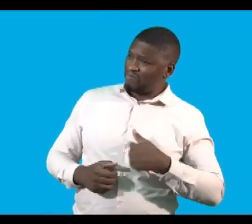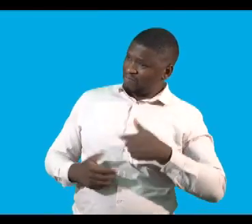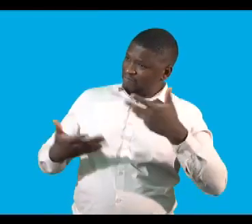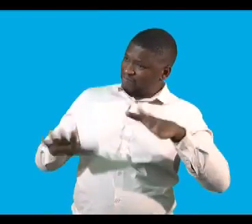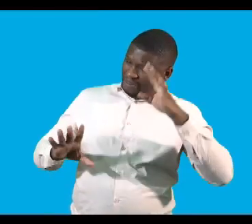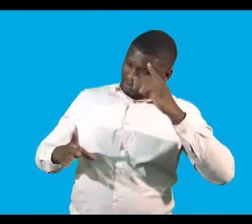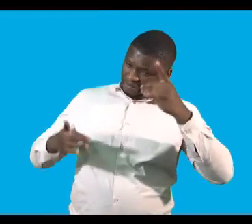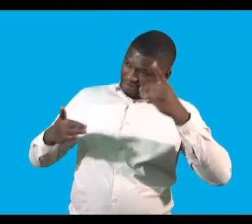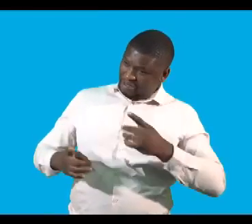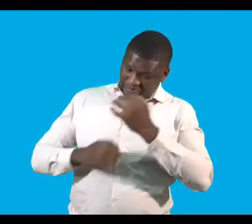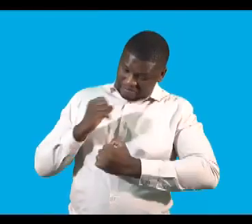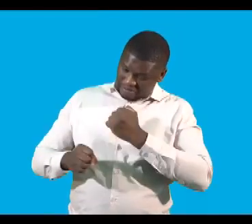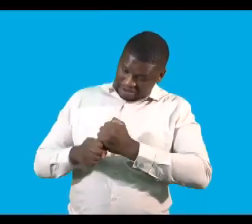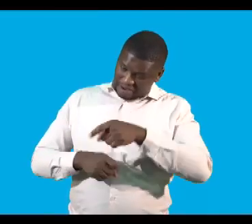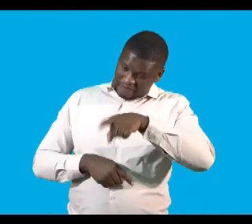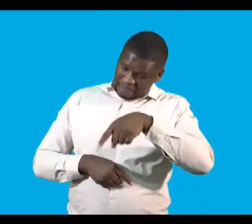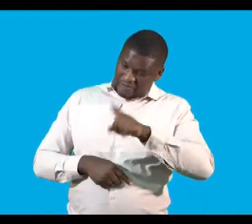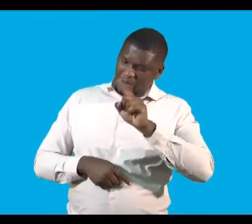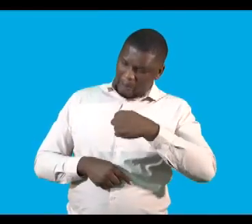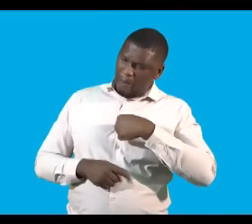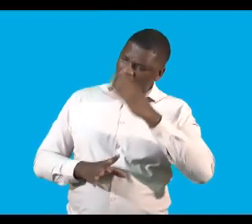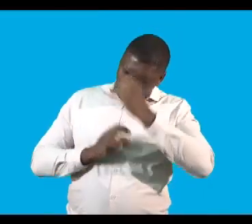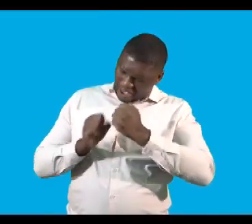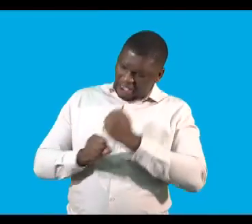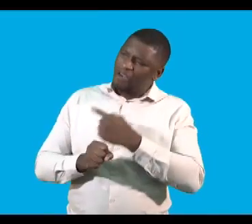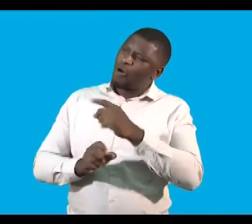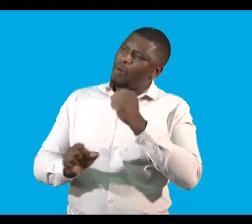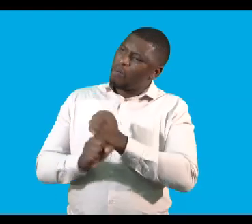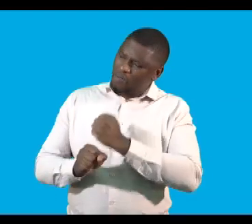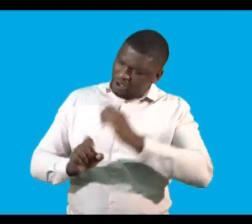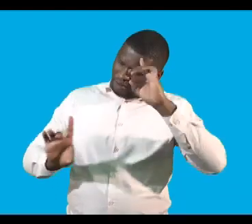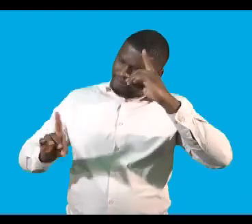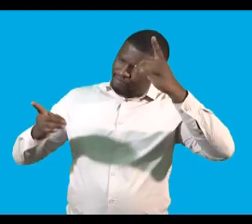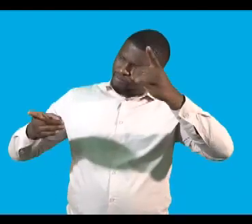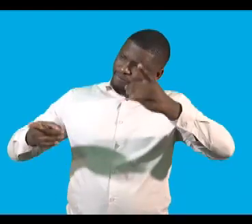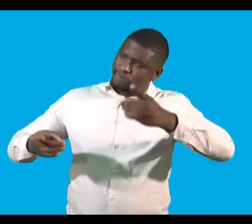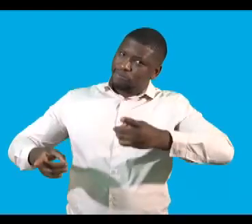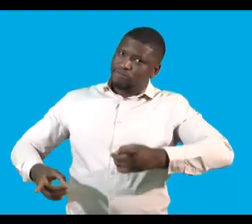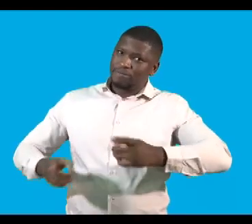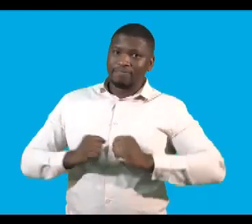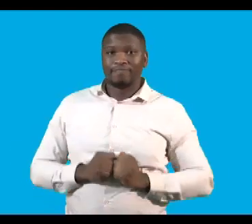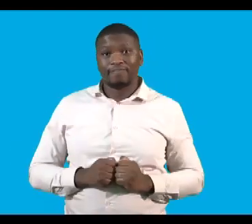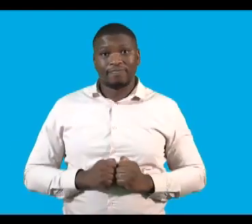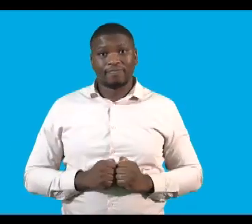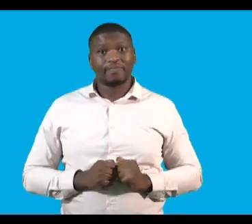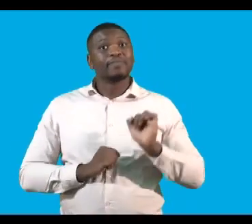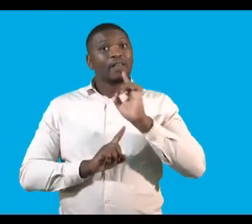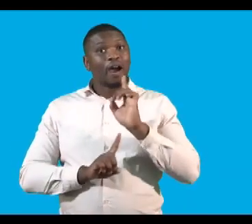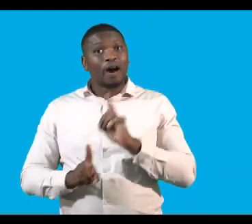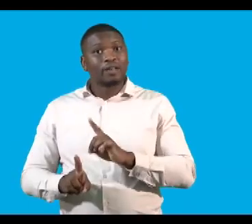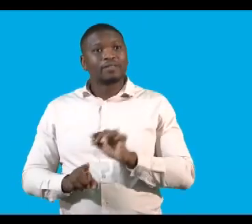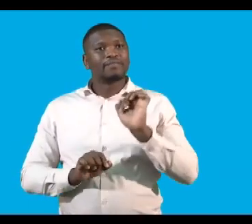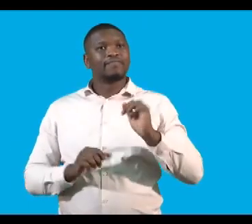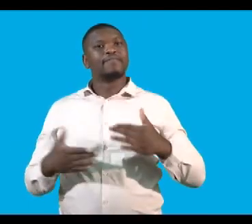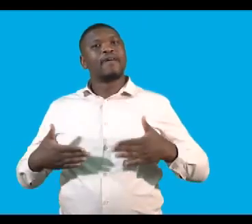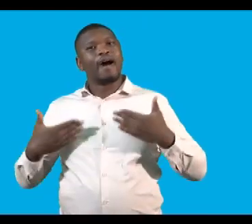Lucy. I've decided that this next year is going to be my year of decision." The answer,